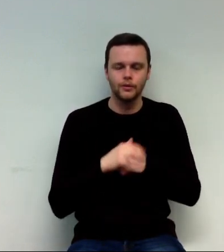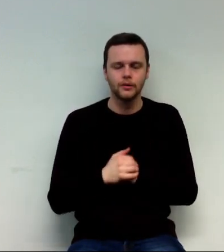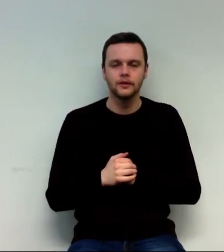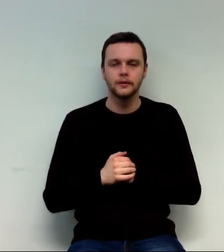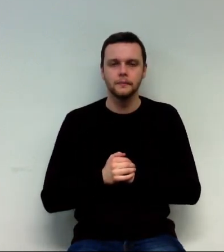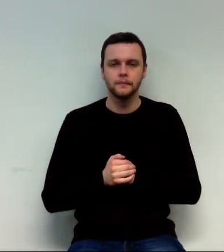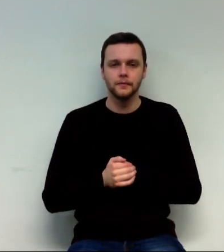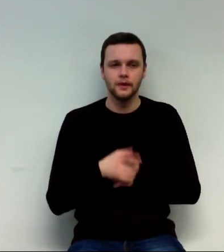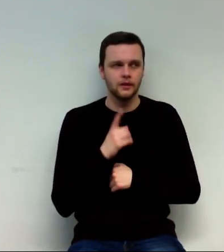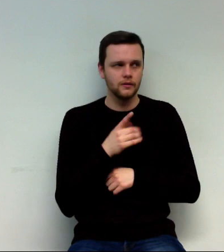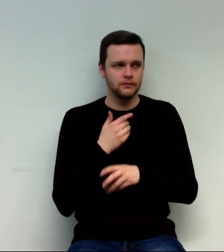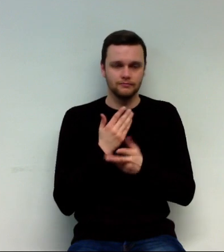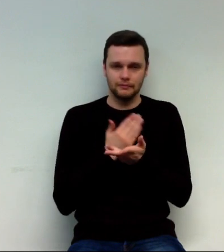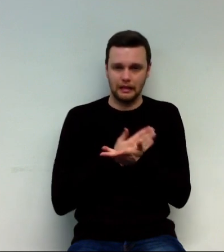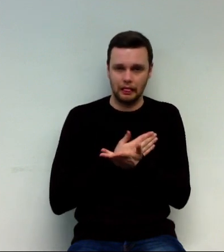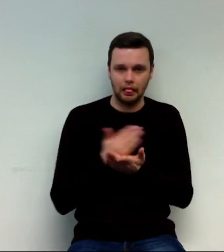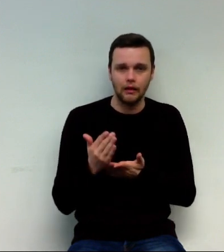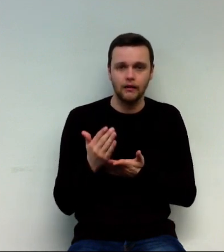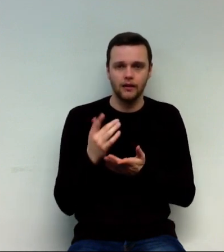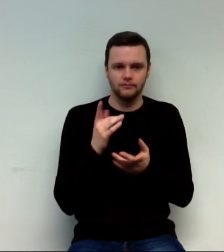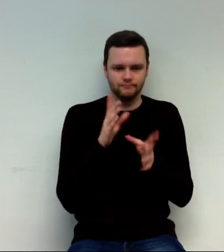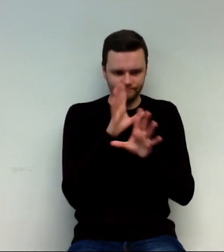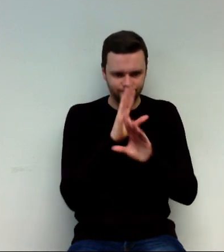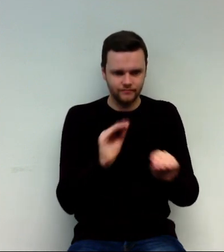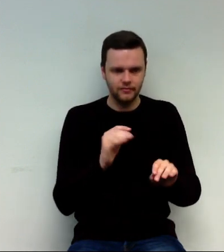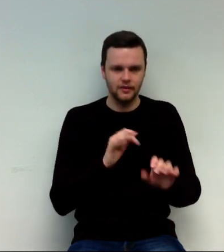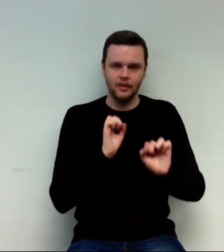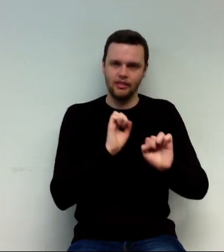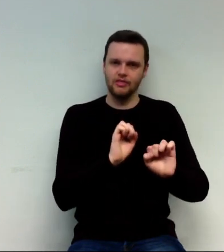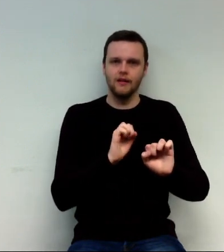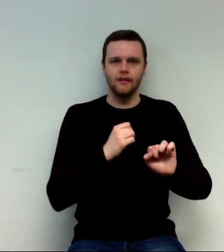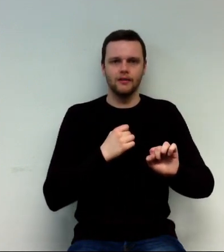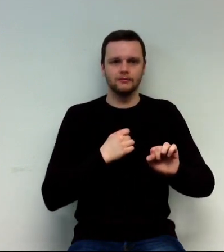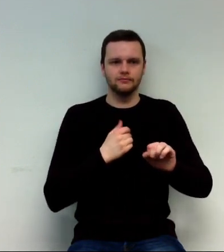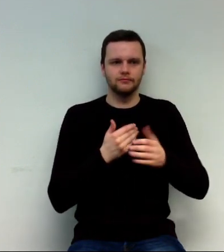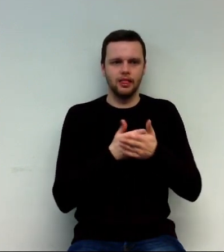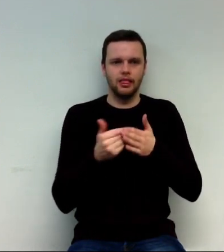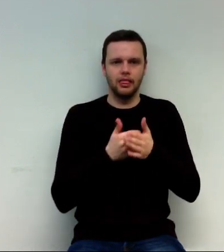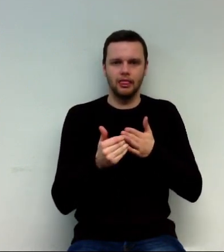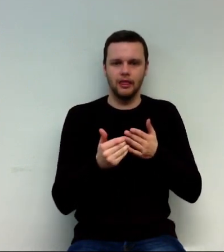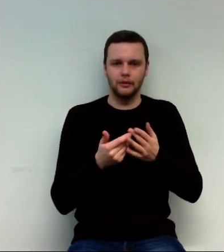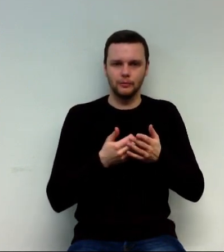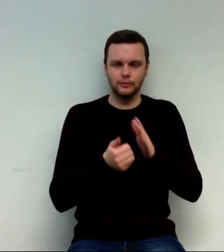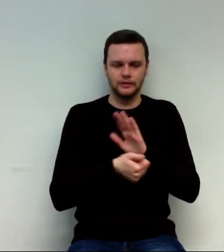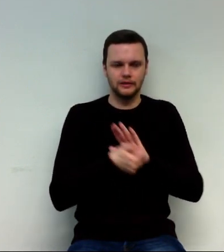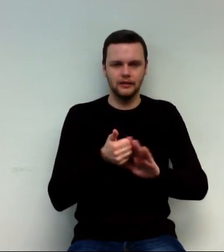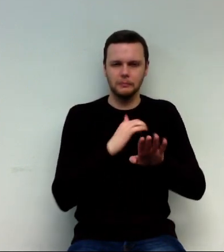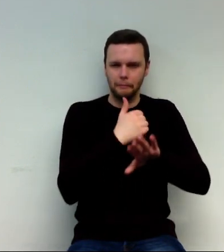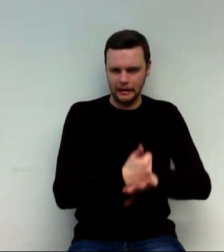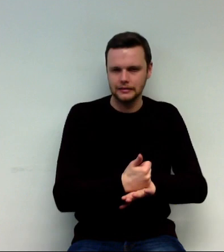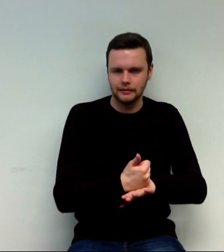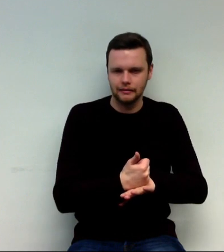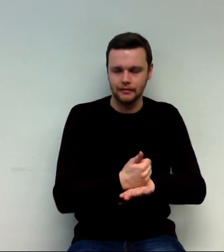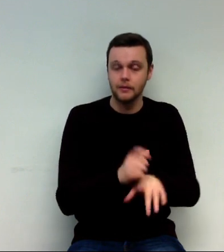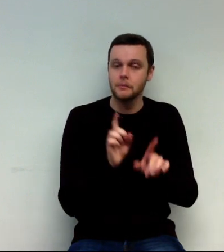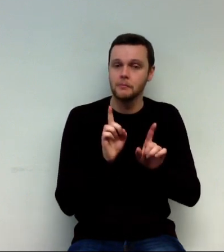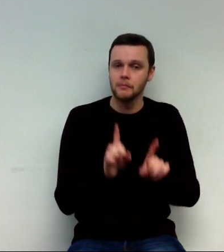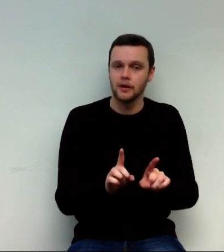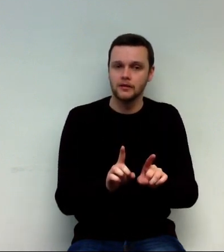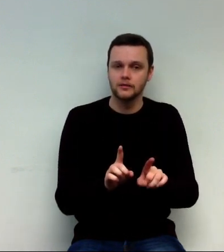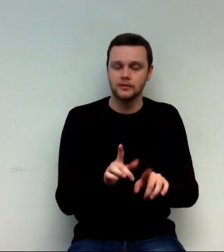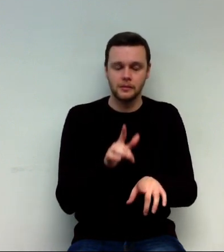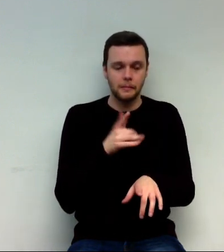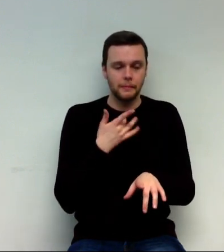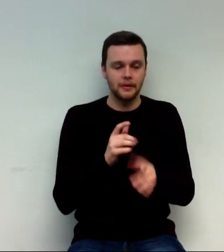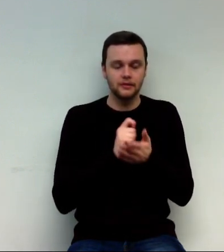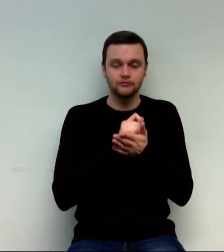were quite clear that their command of the language was very basic, but as they had